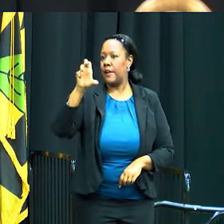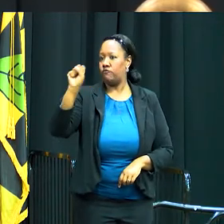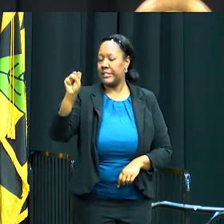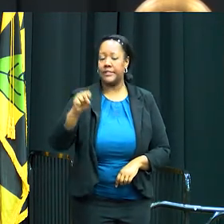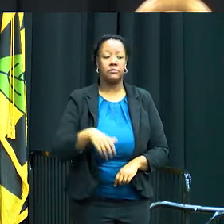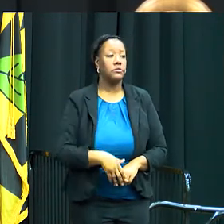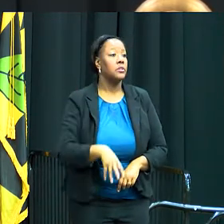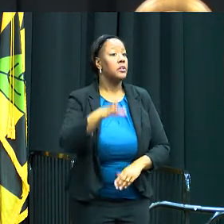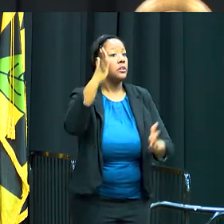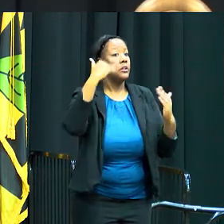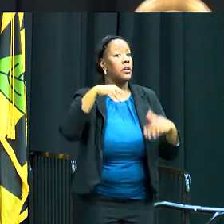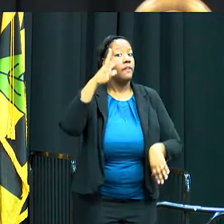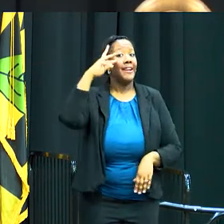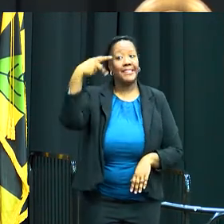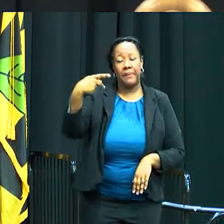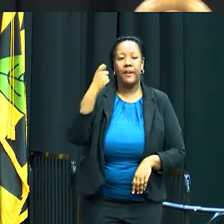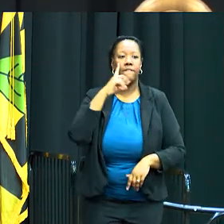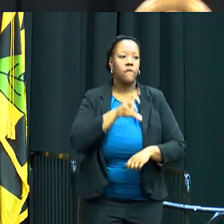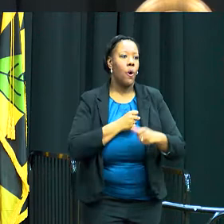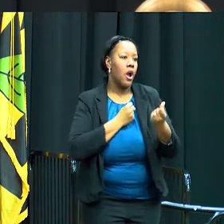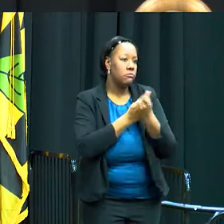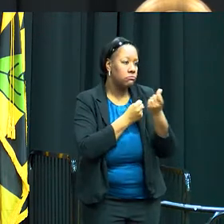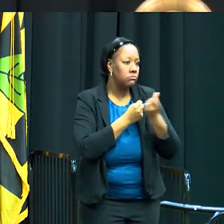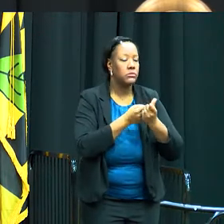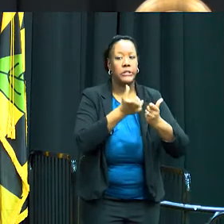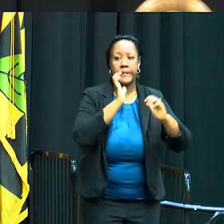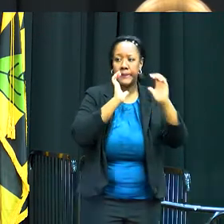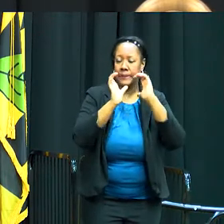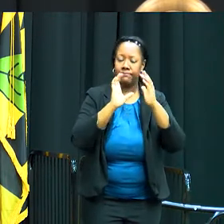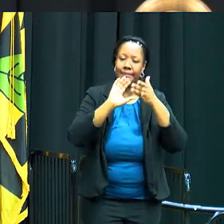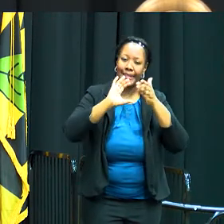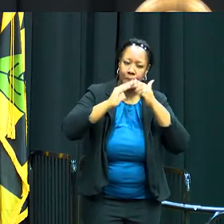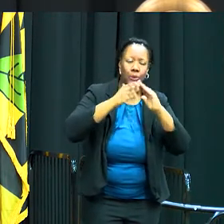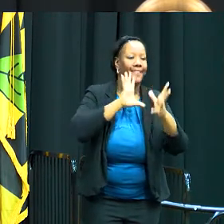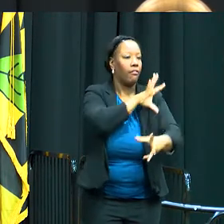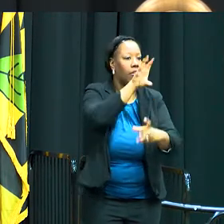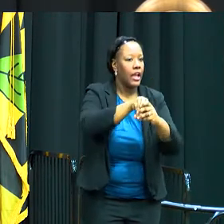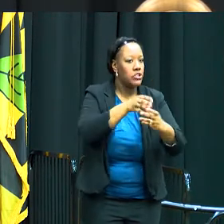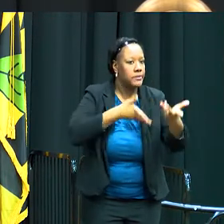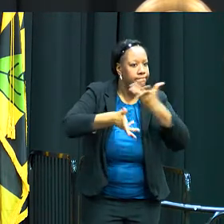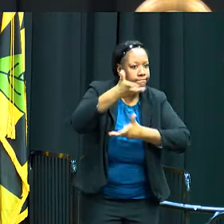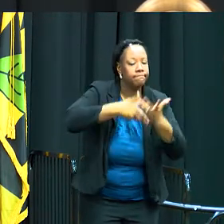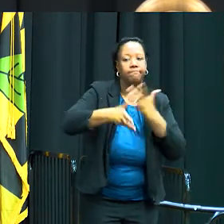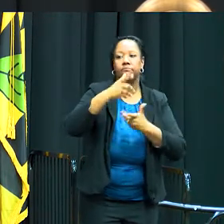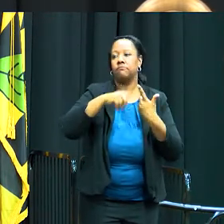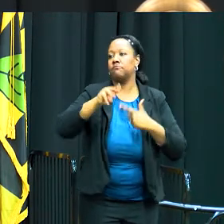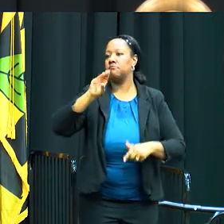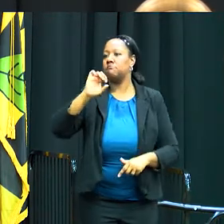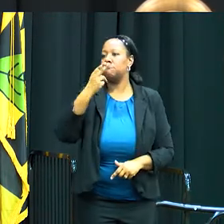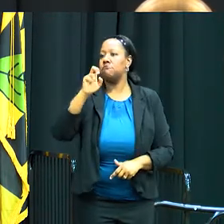Vice President for Advocacy and Community Engagement, Michelle Goodwin.